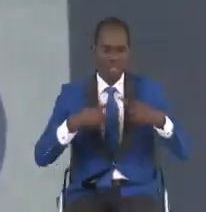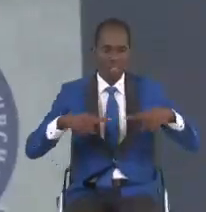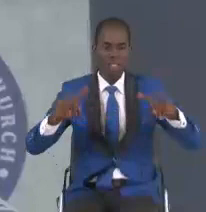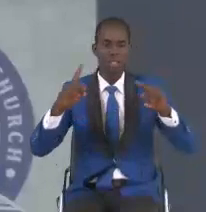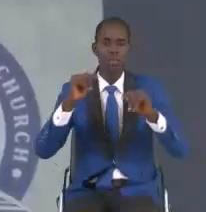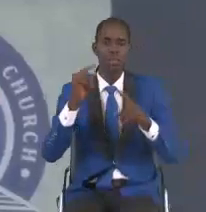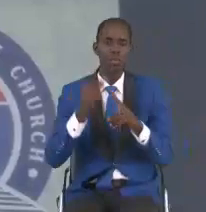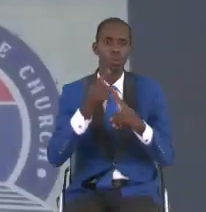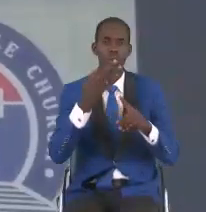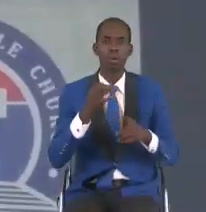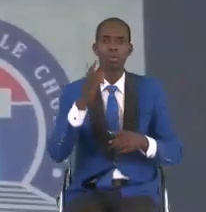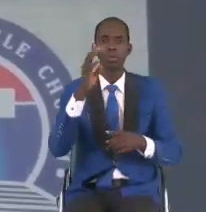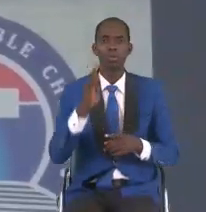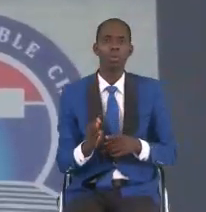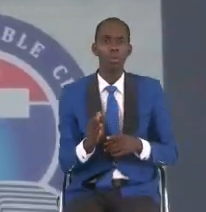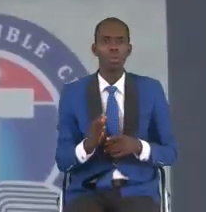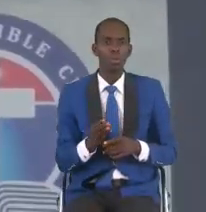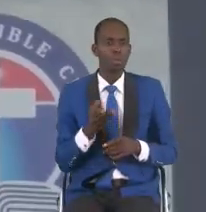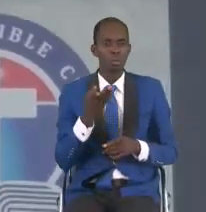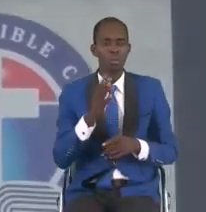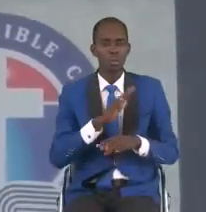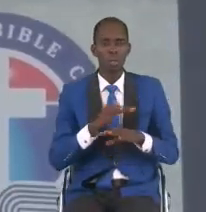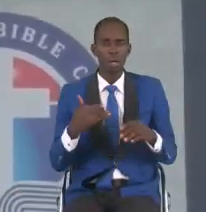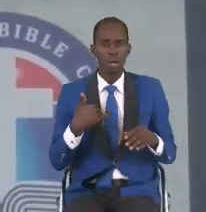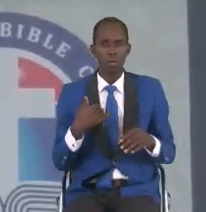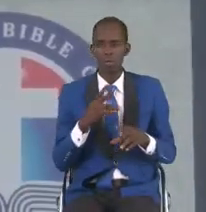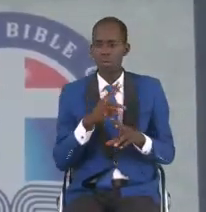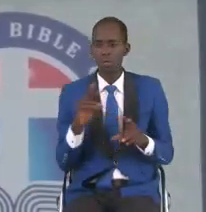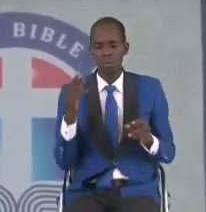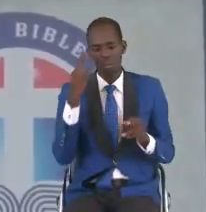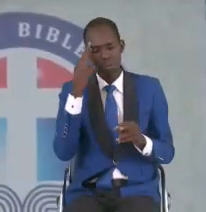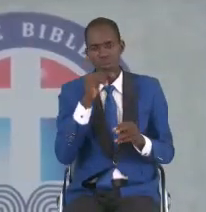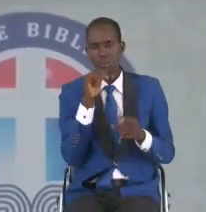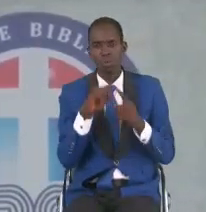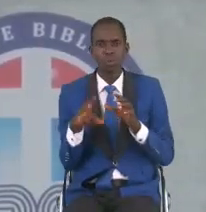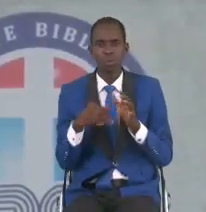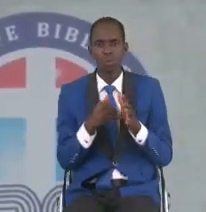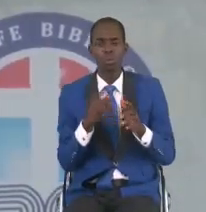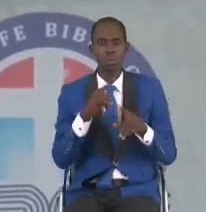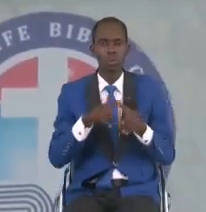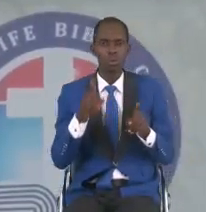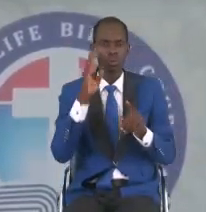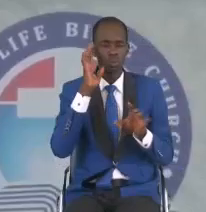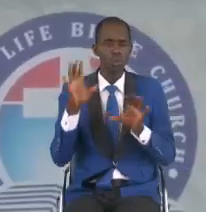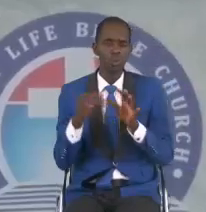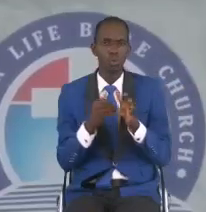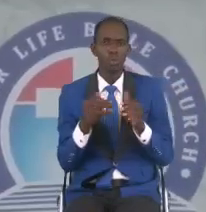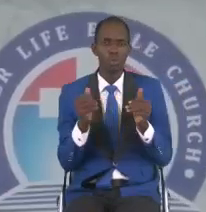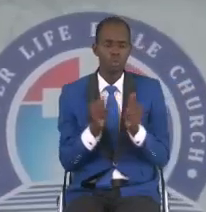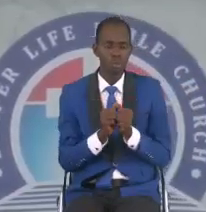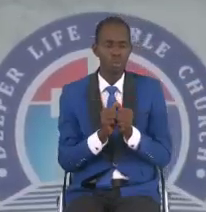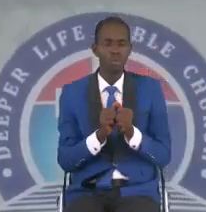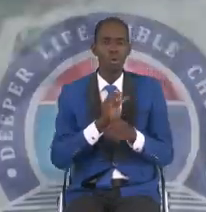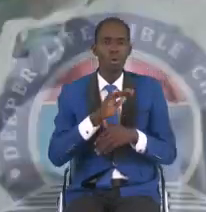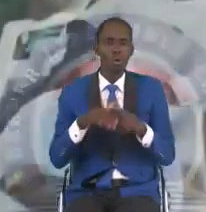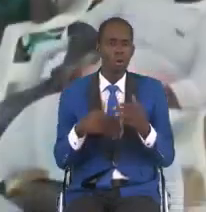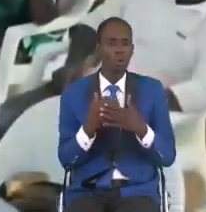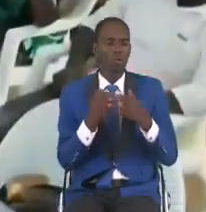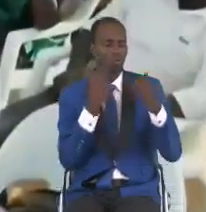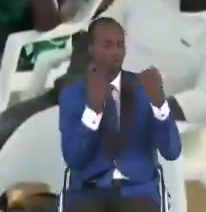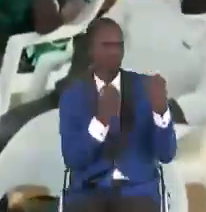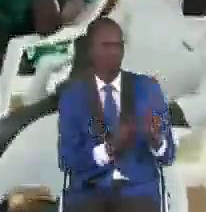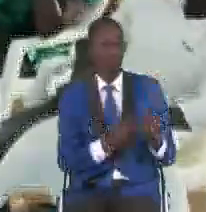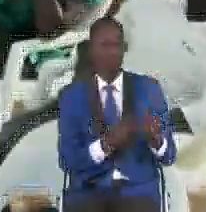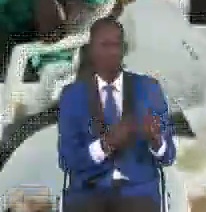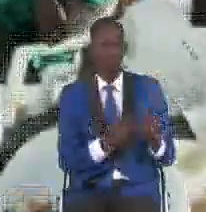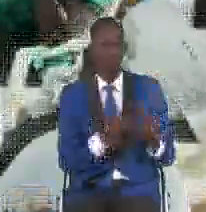God, you follow the course. You're able to do it with manliness and courage, because the one that strengthens you,